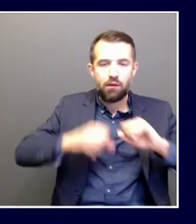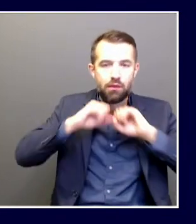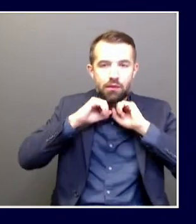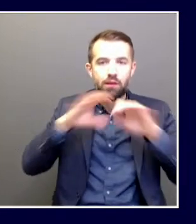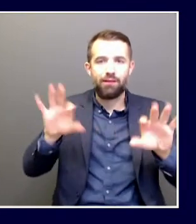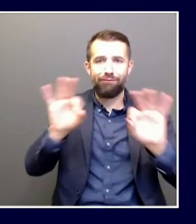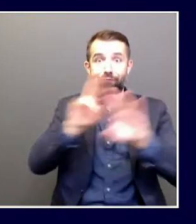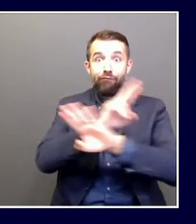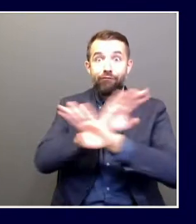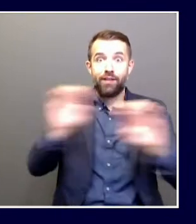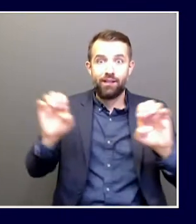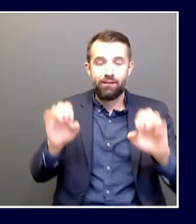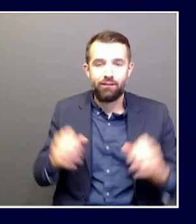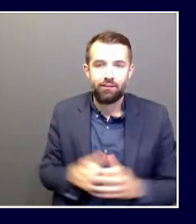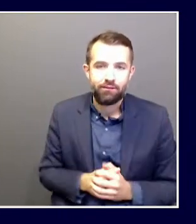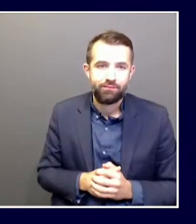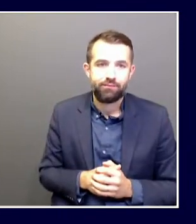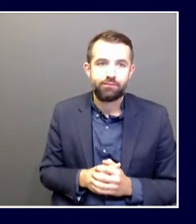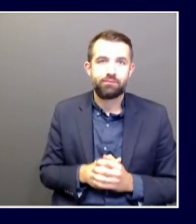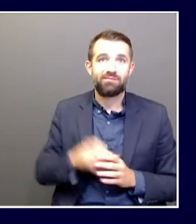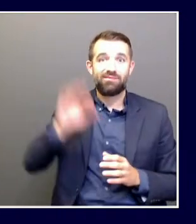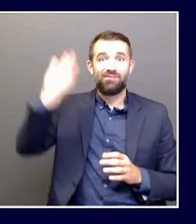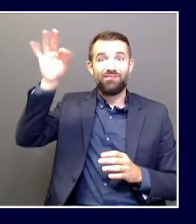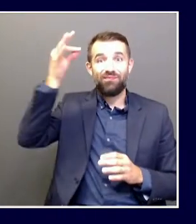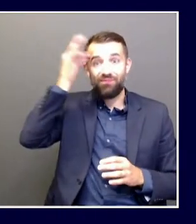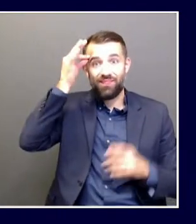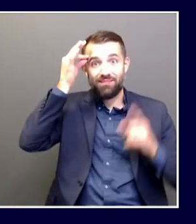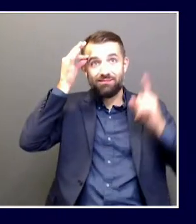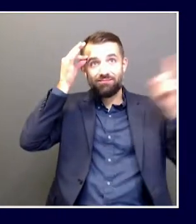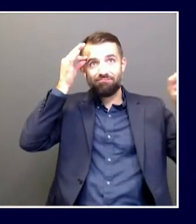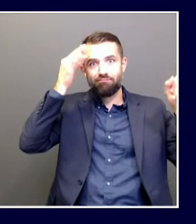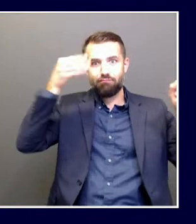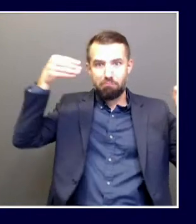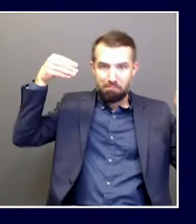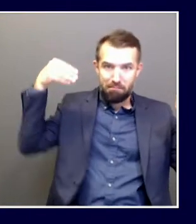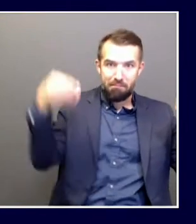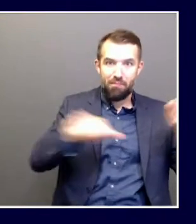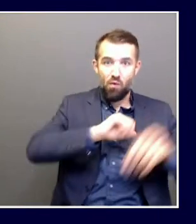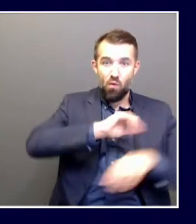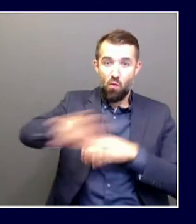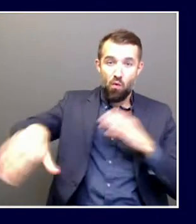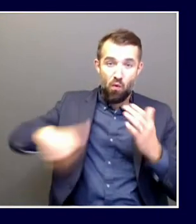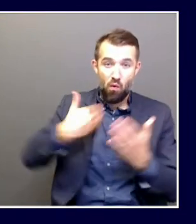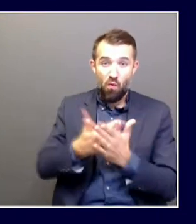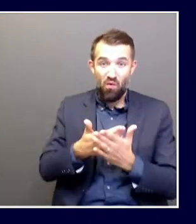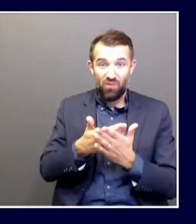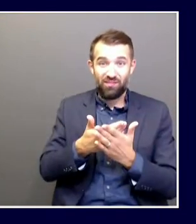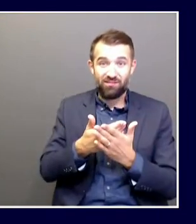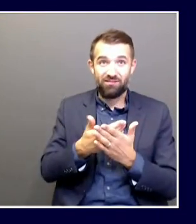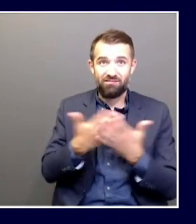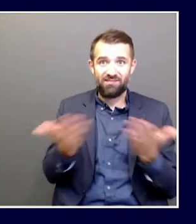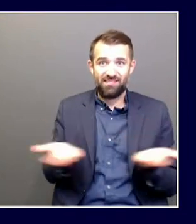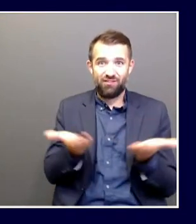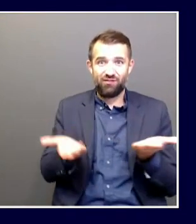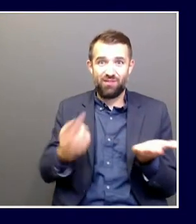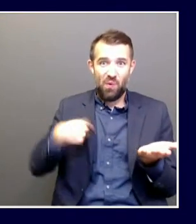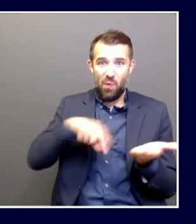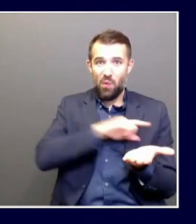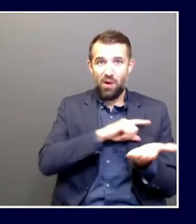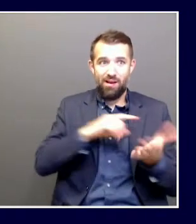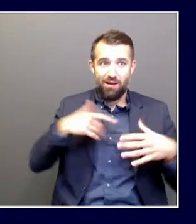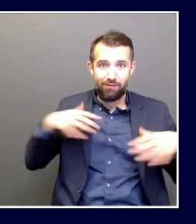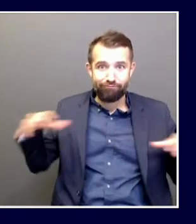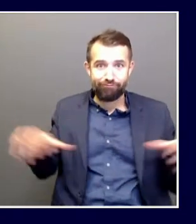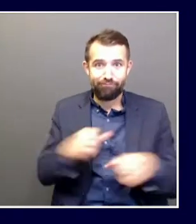being bulk purchased by the federal government. And here in the state of Maine, we work very hard to make sure you can access it without paying anything.